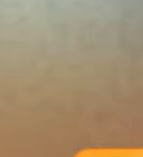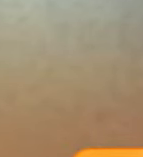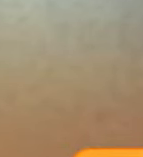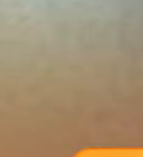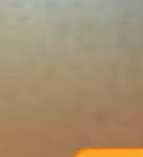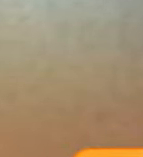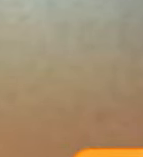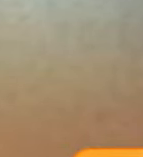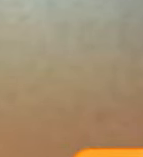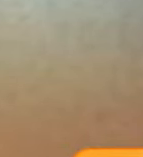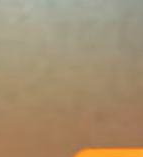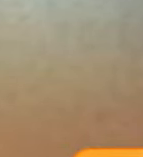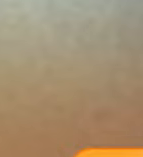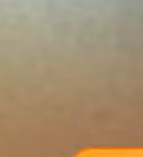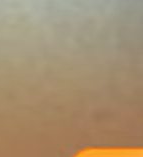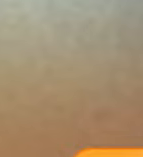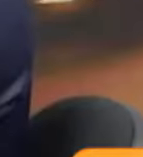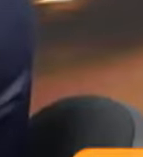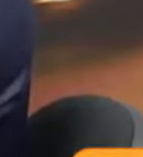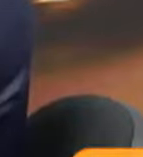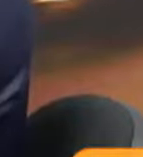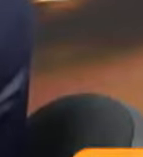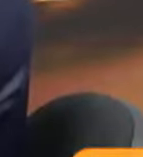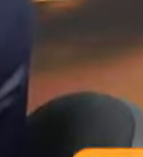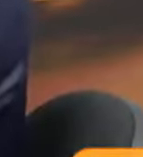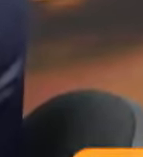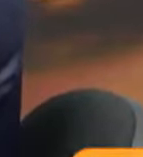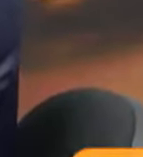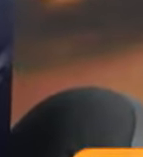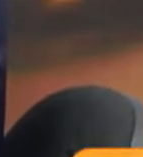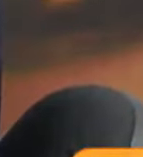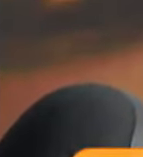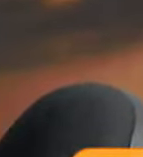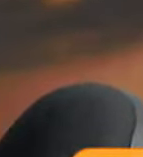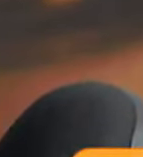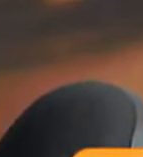what? SHA or NHIF? SHA. Okay.